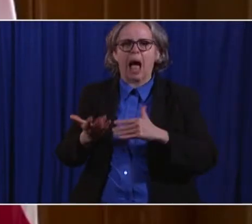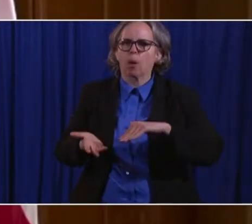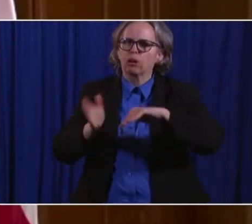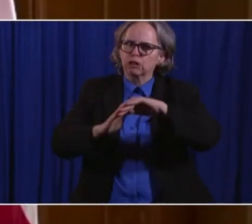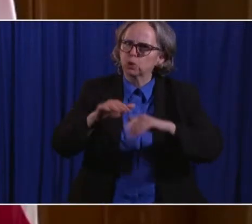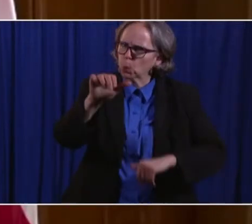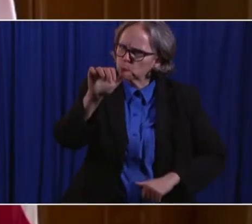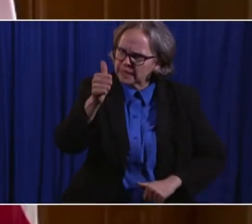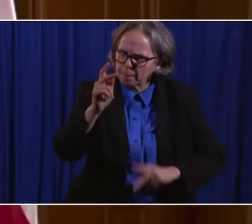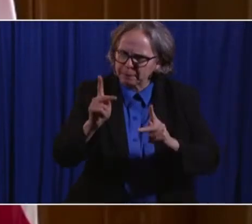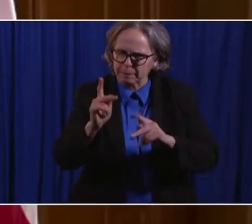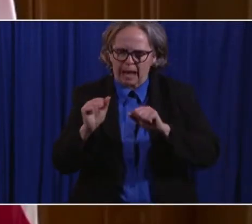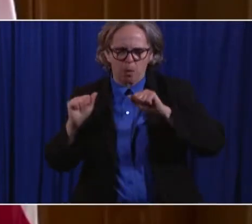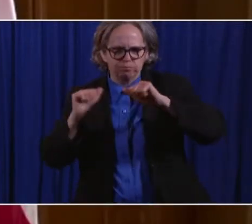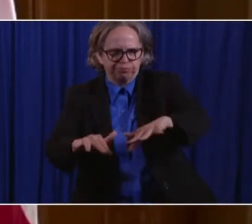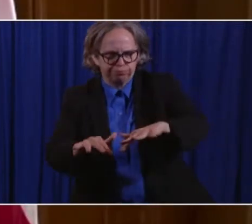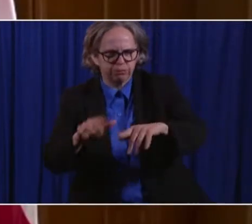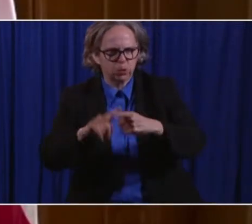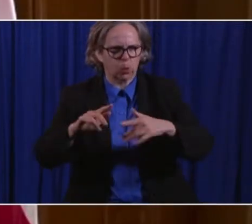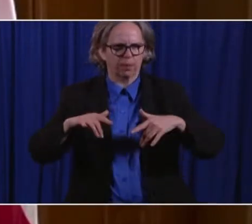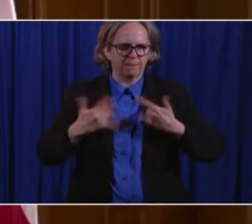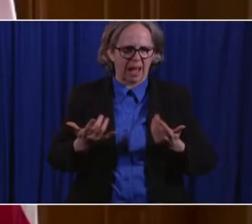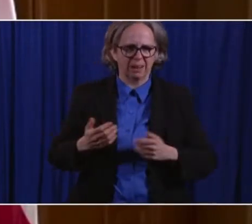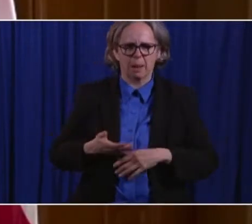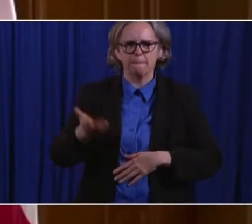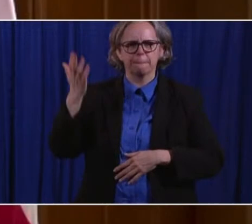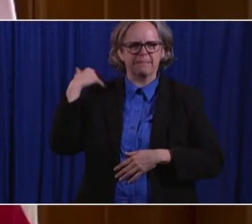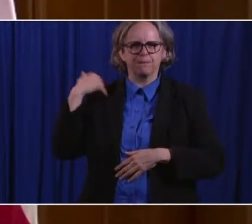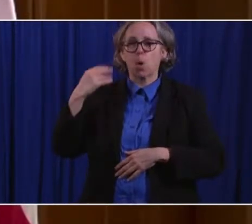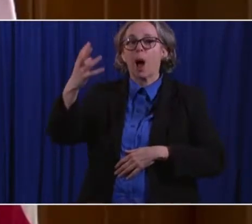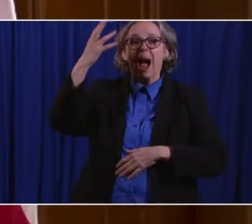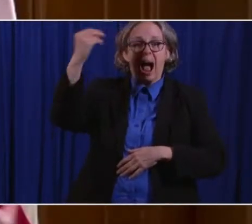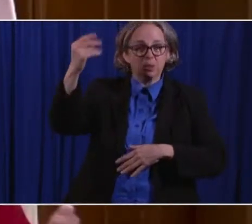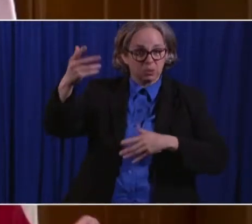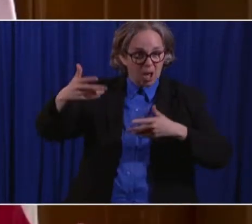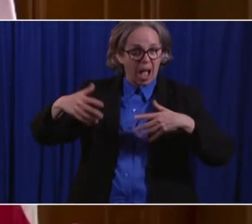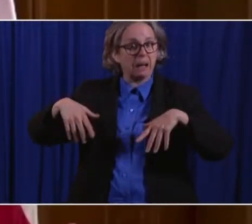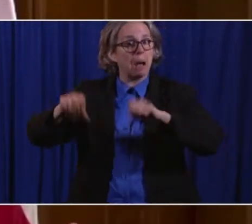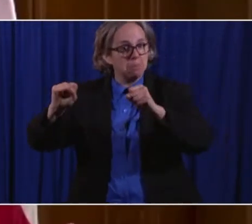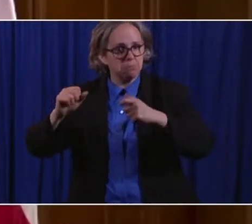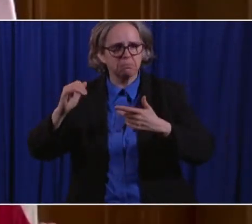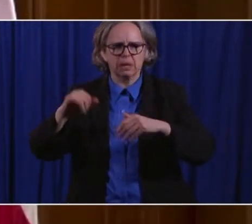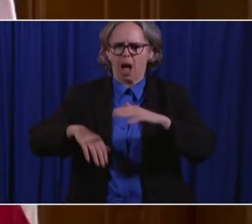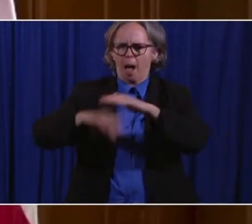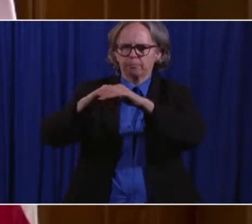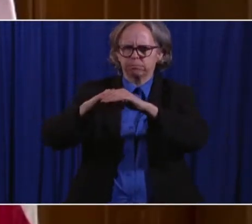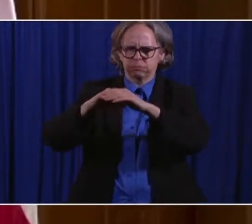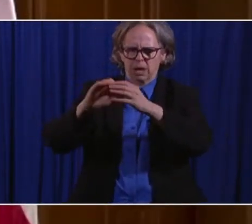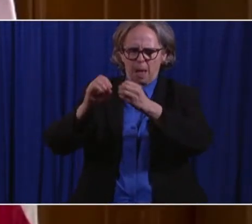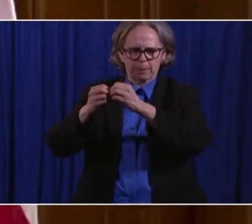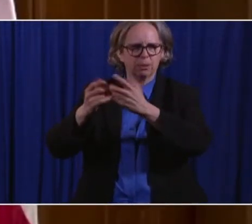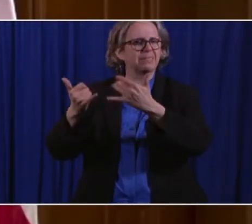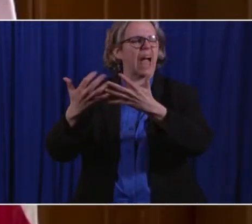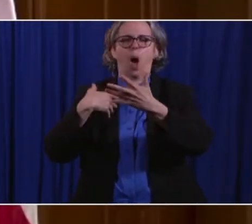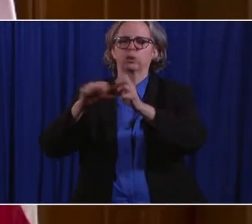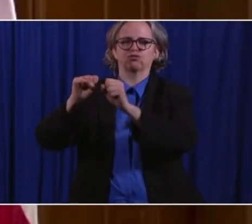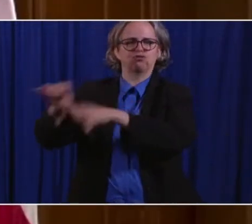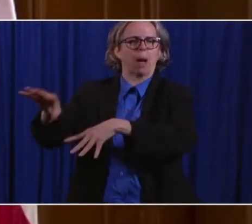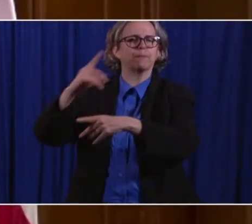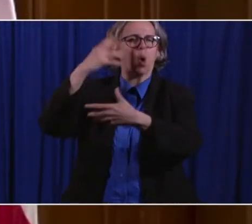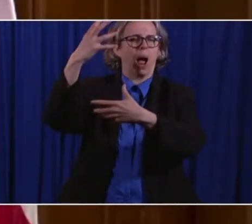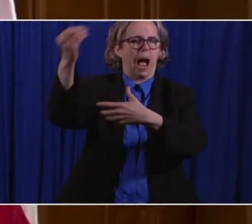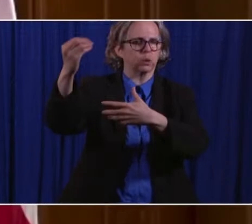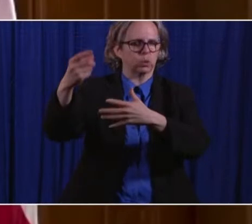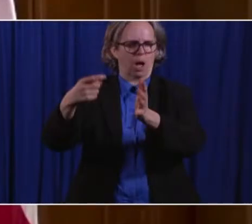away capacity. But, saying you take away capacity, but you still have to have